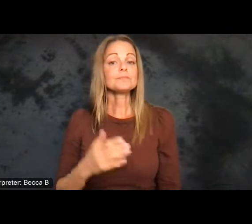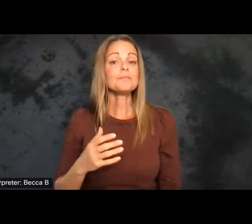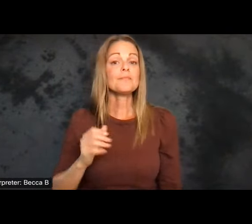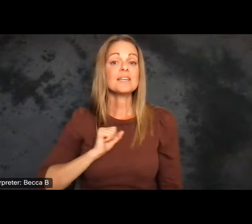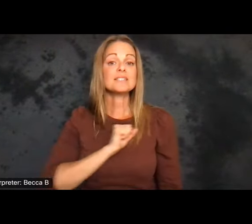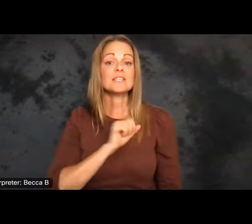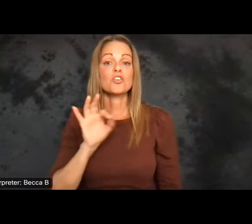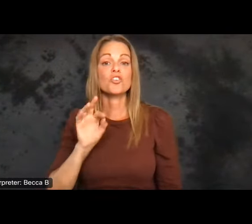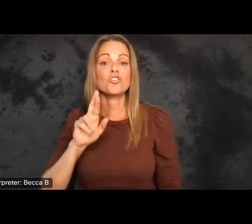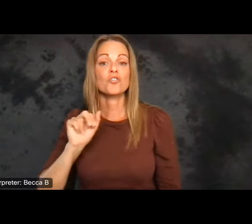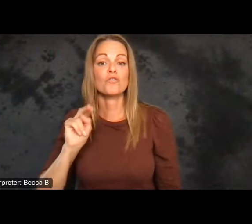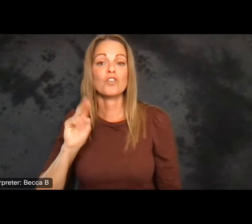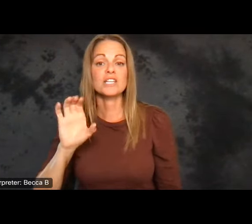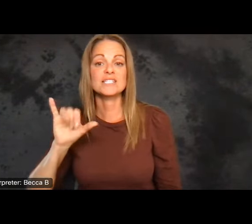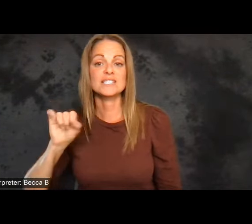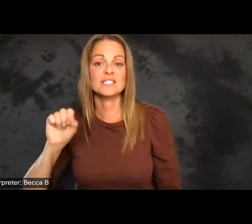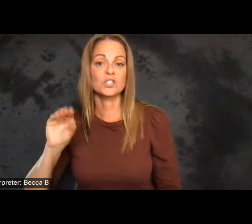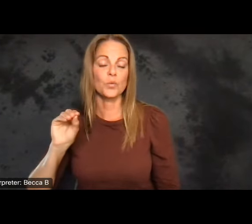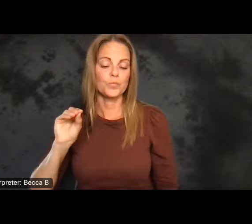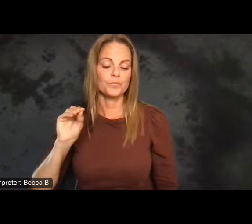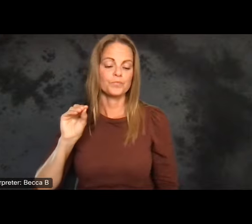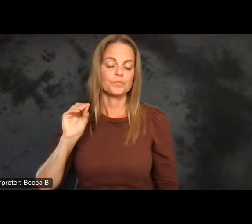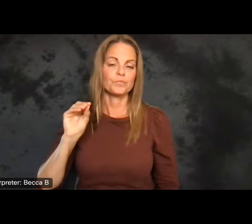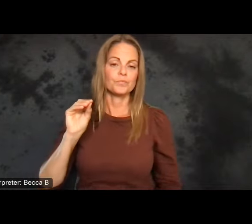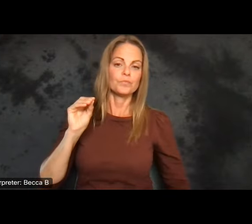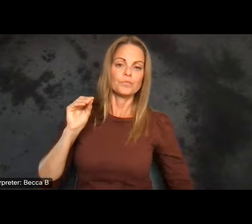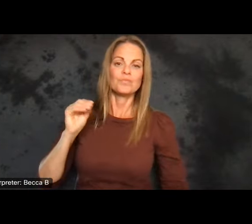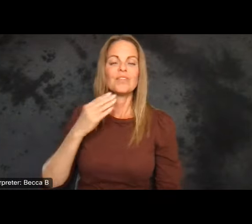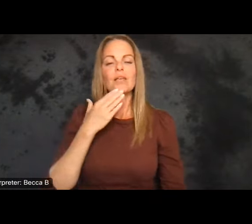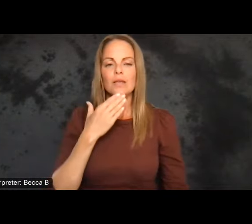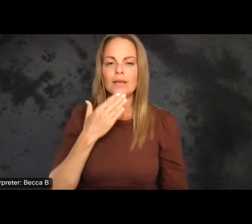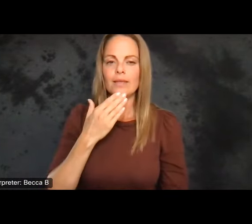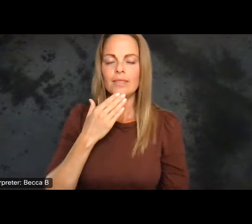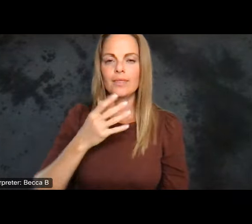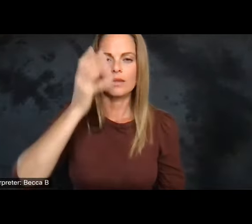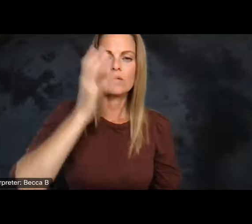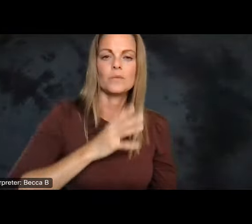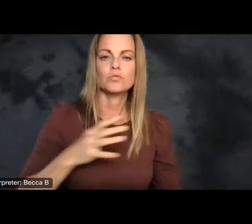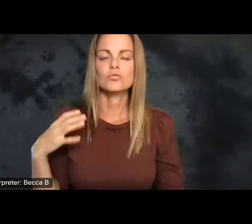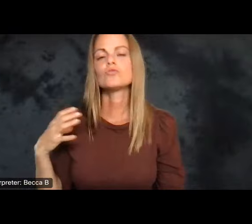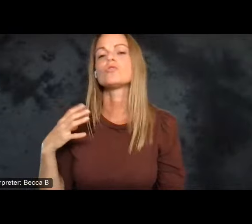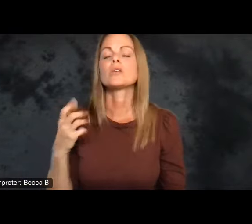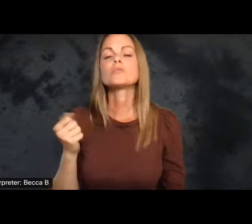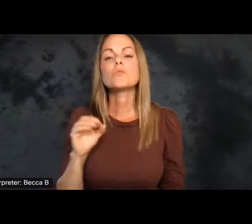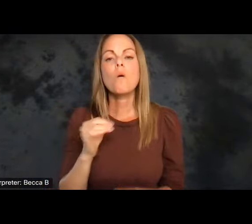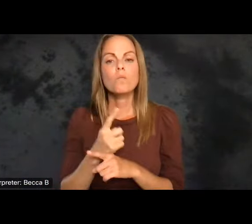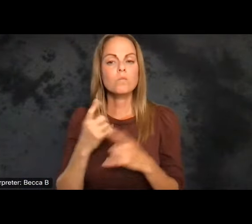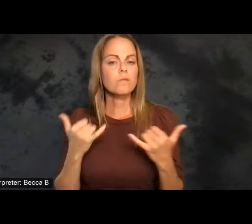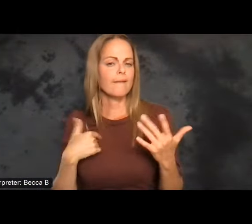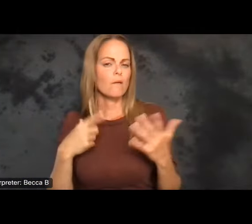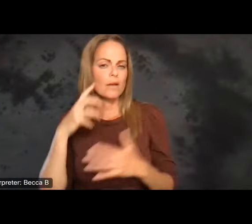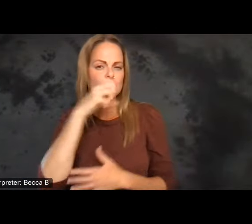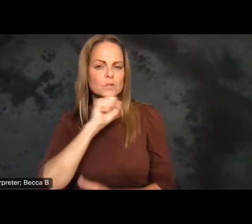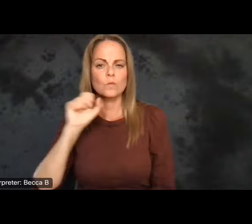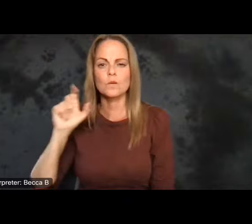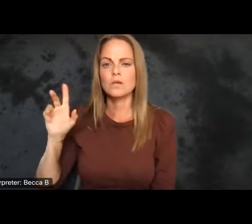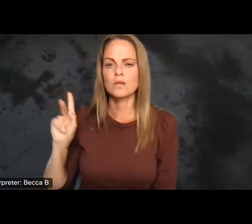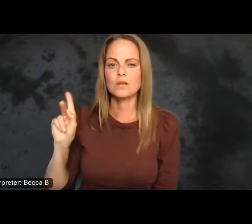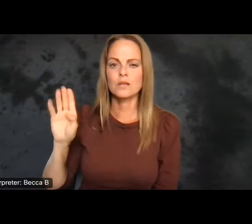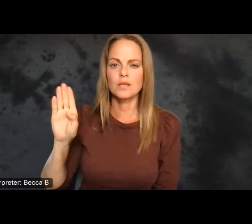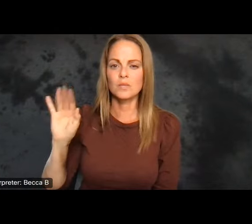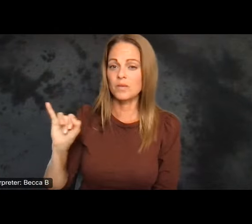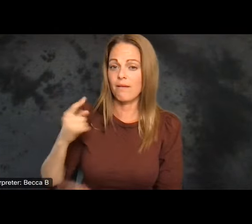Francisco. Thank you, Mr. Chair. So right now, I'm assuming that the KBI leases